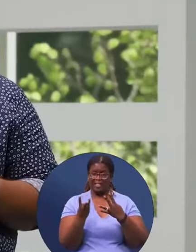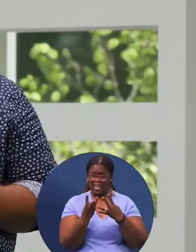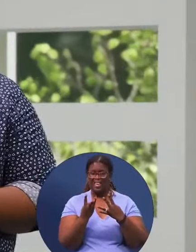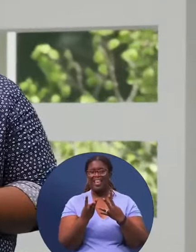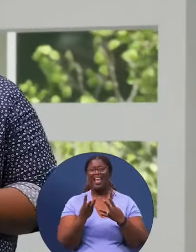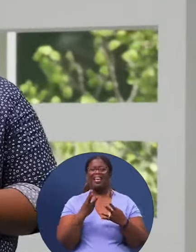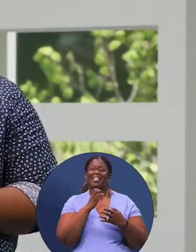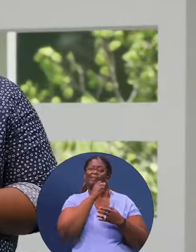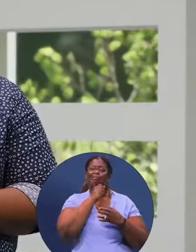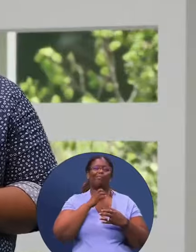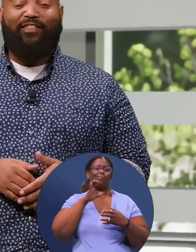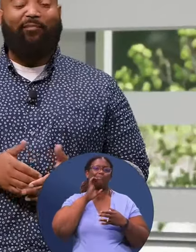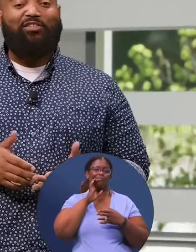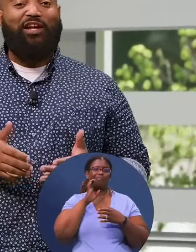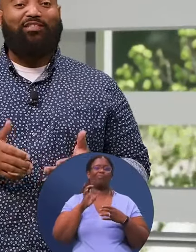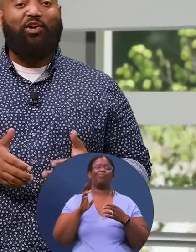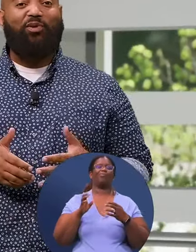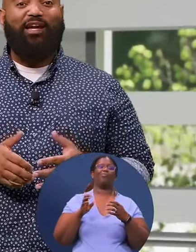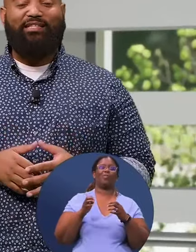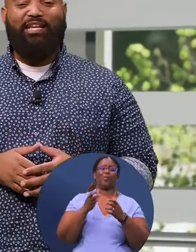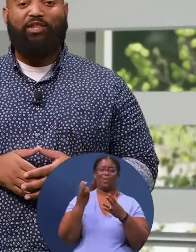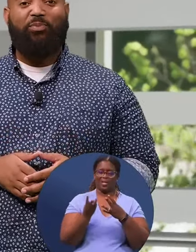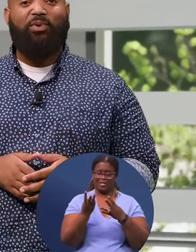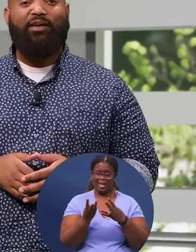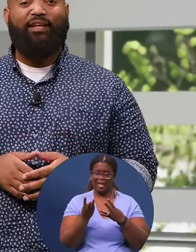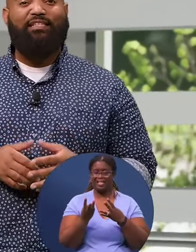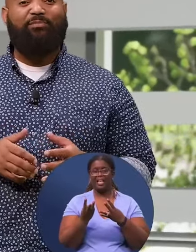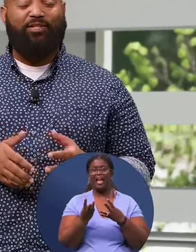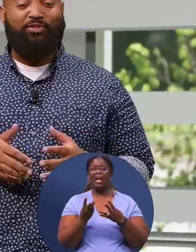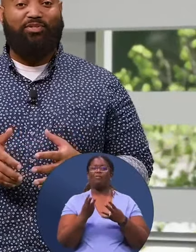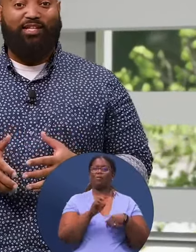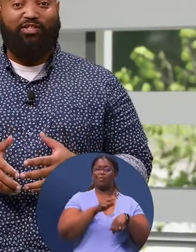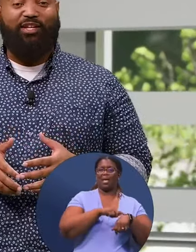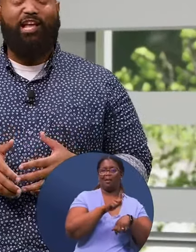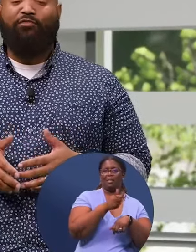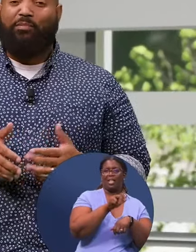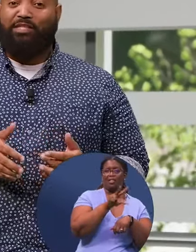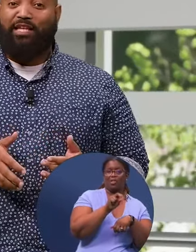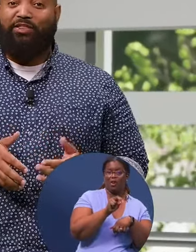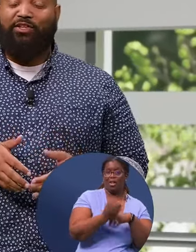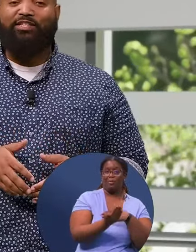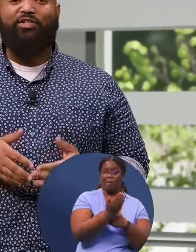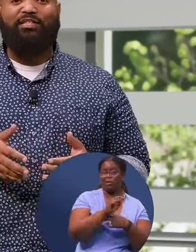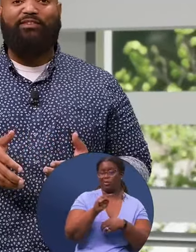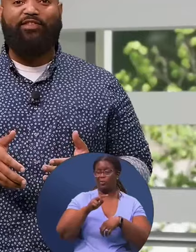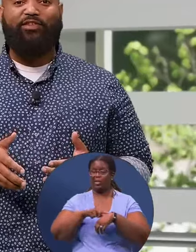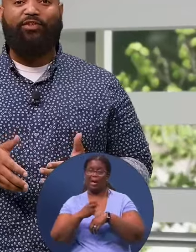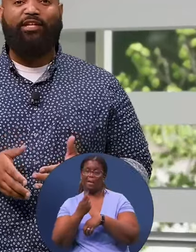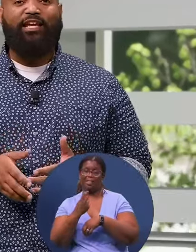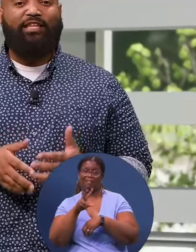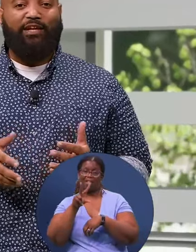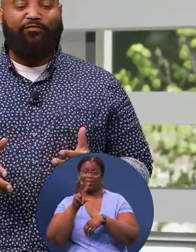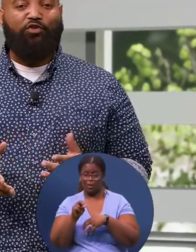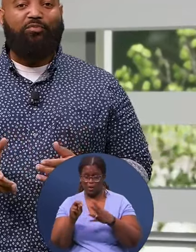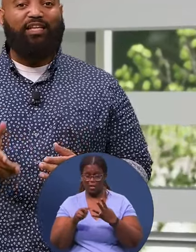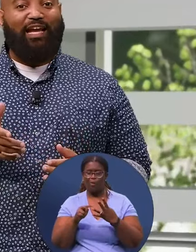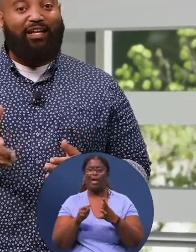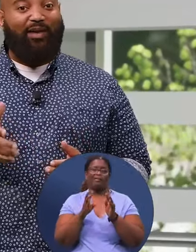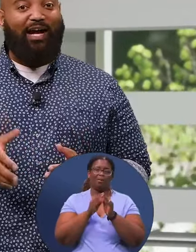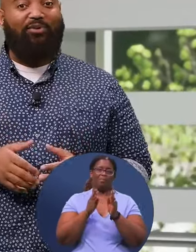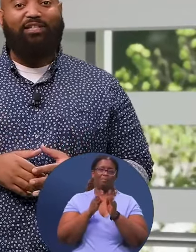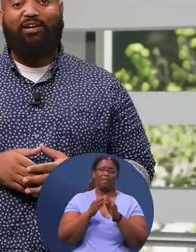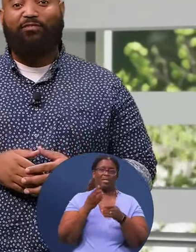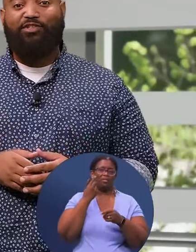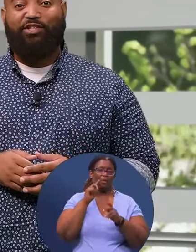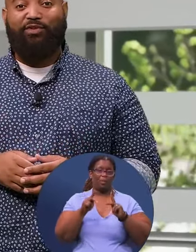is our first generation Wednesdays. That means on October 18th, we will have a special session from 10:30 to 11:30 that informs